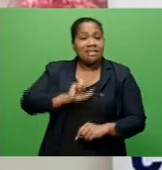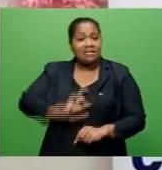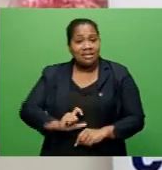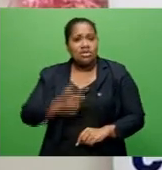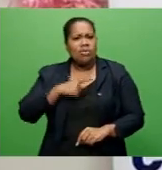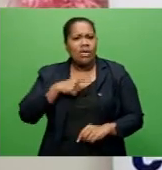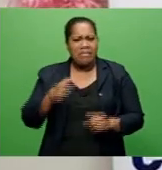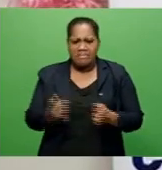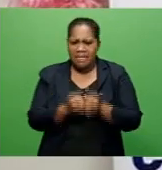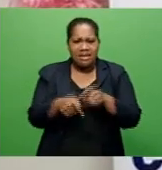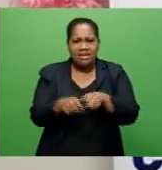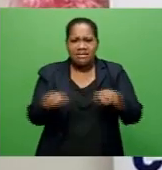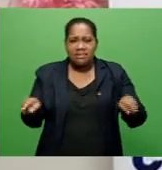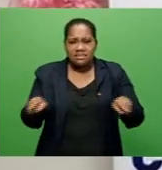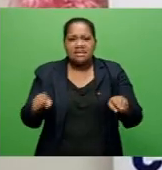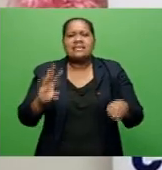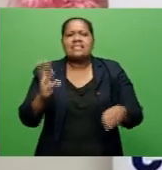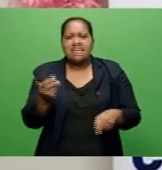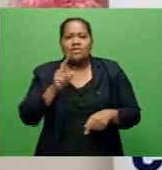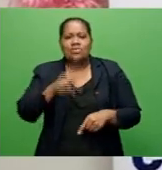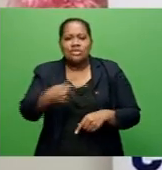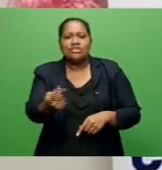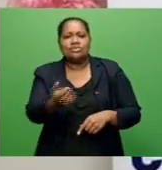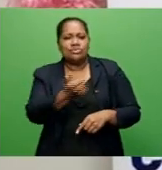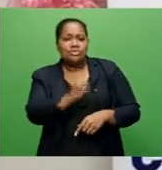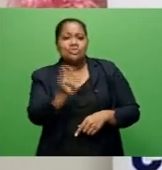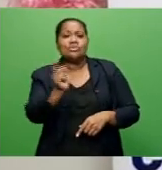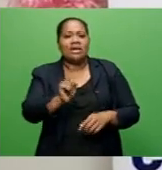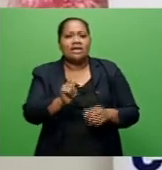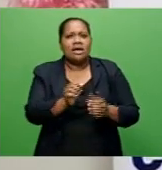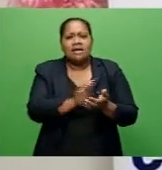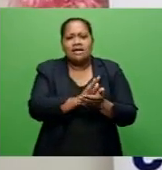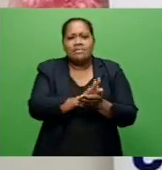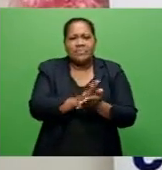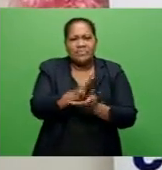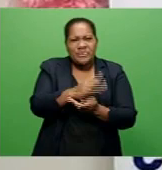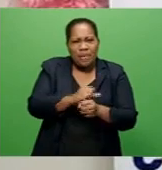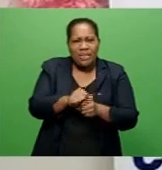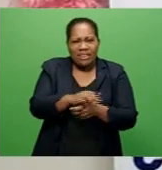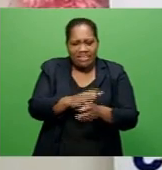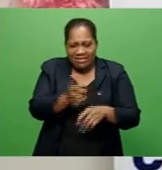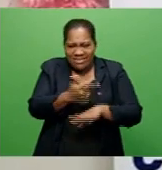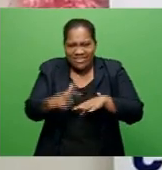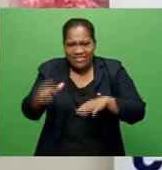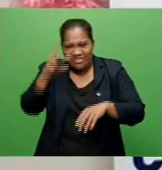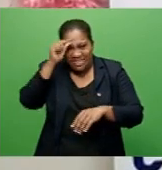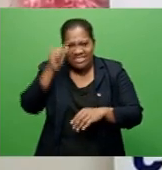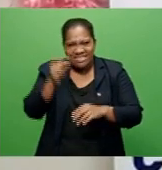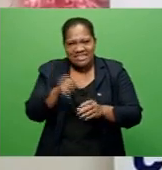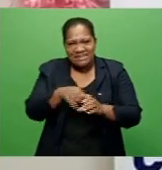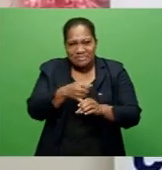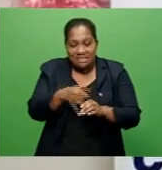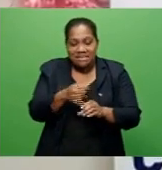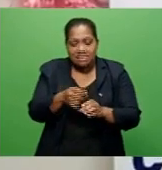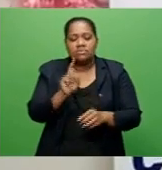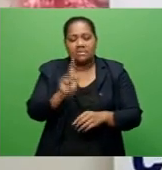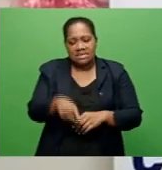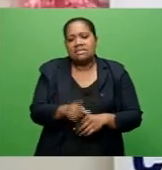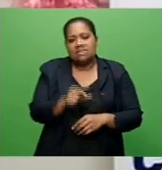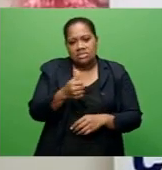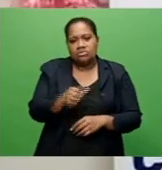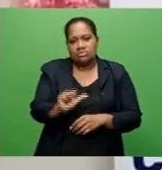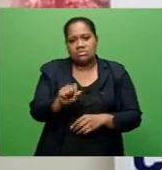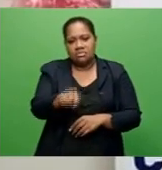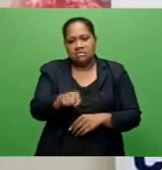still resorting to herbal treatment, which is a cause for concern, as this has been occurring or happening in Fiji